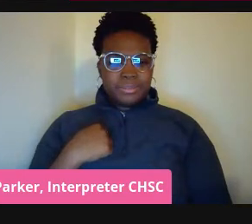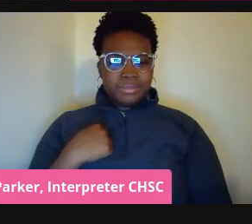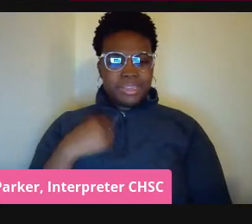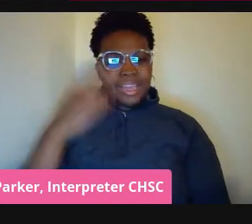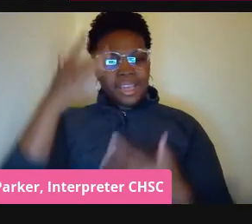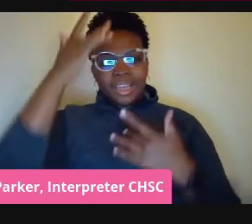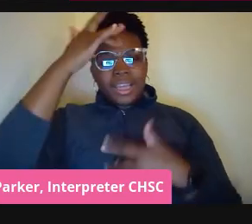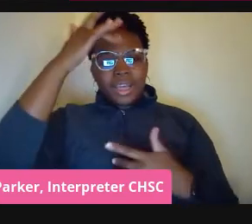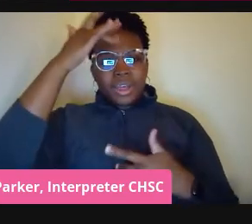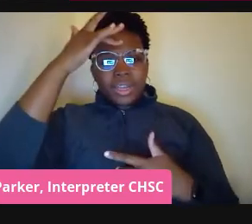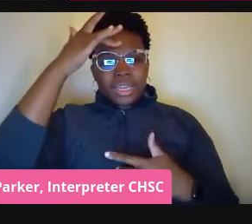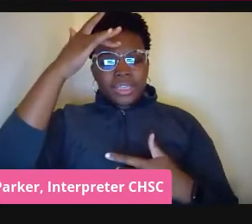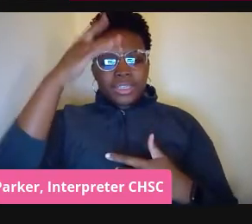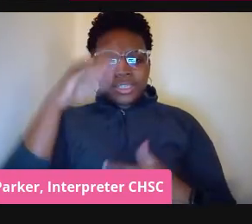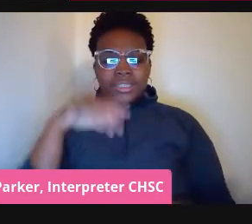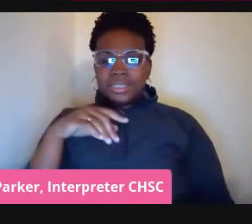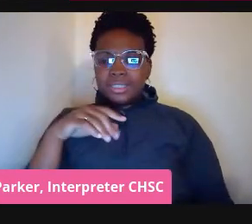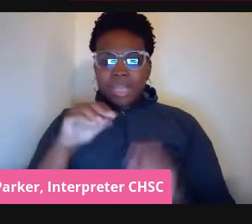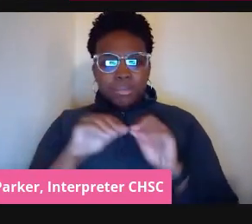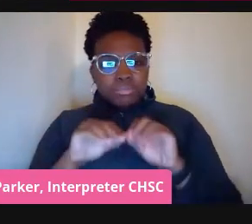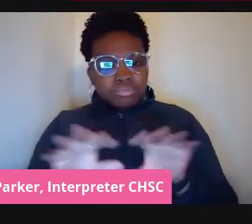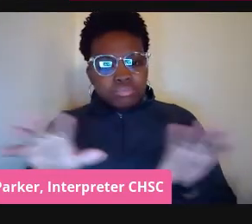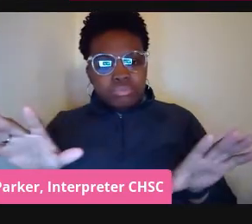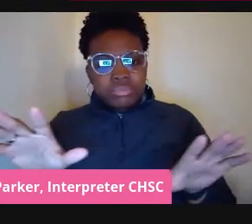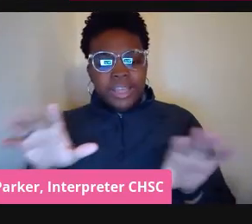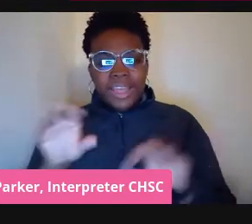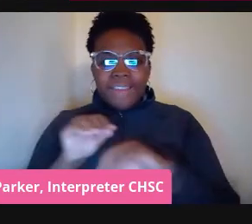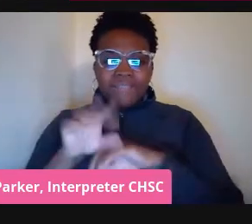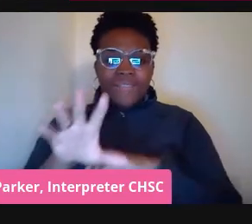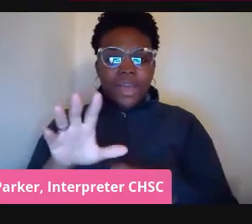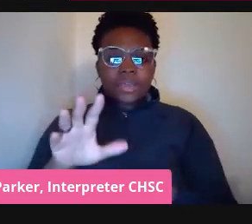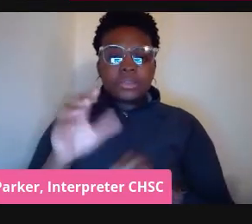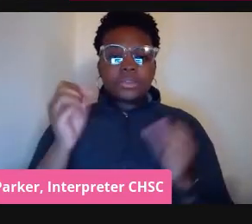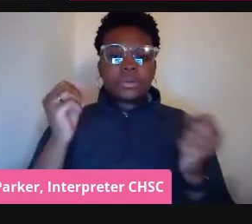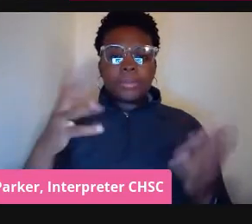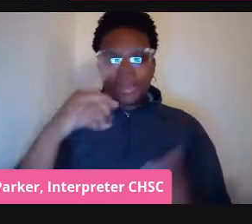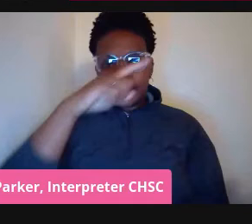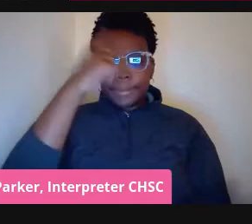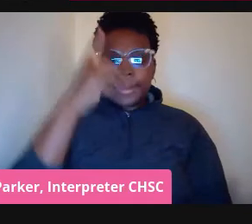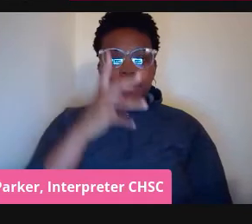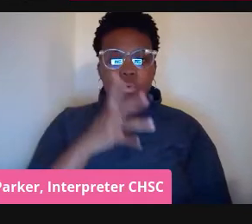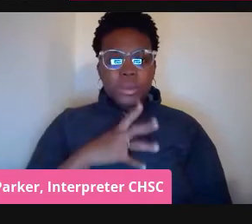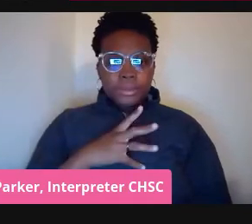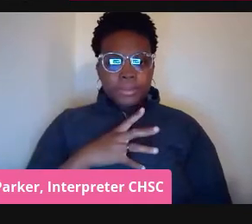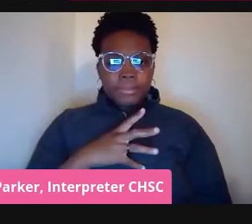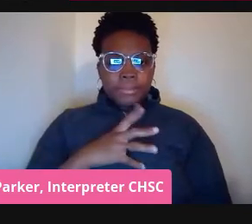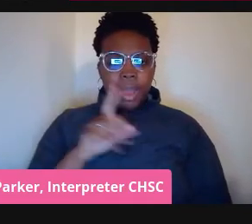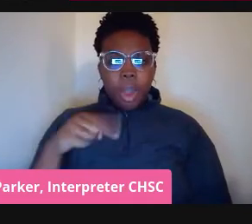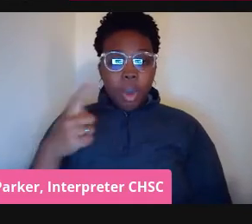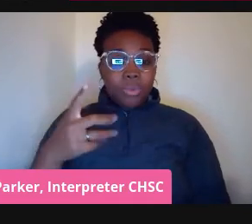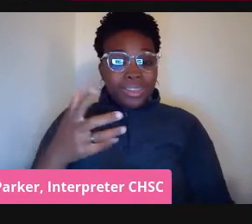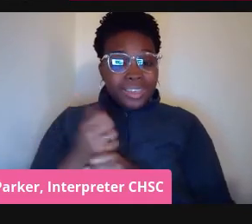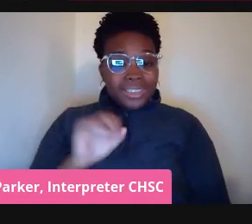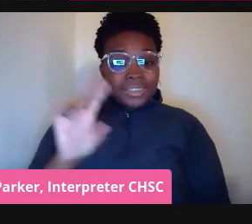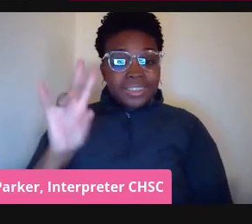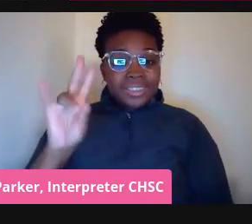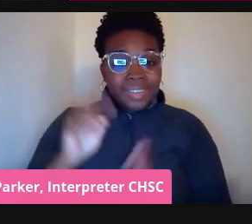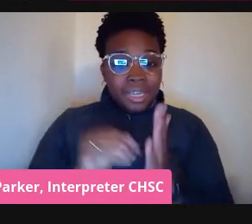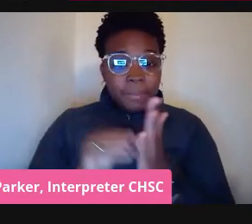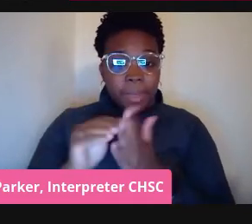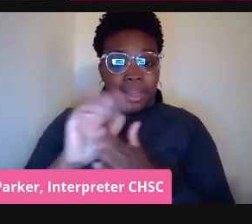illness, an epidemic that affects so many African-American women only gets $17 million of